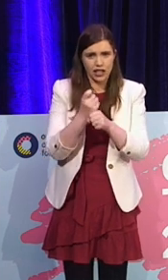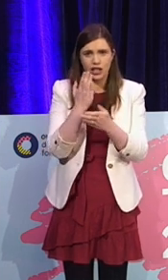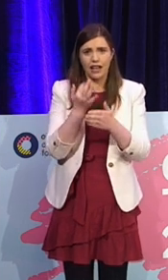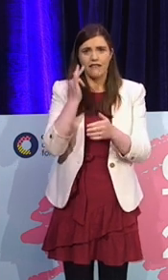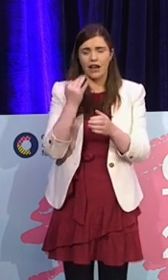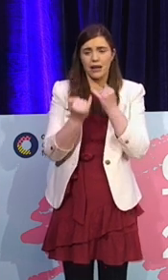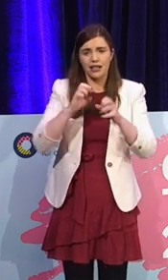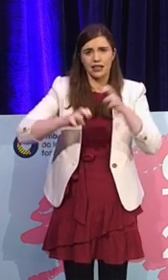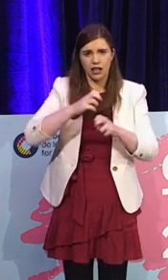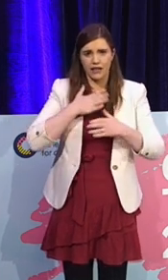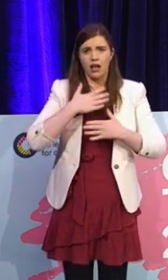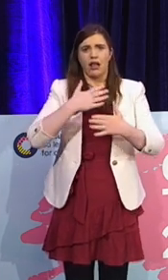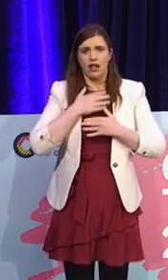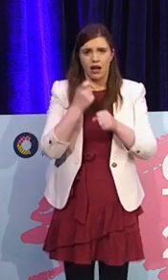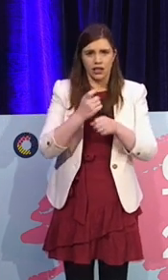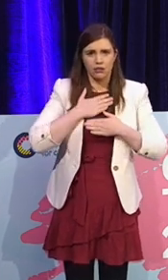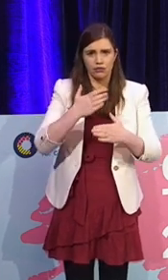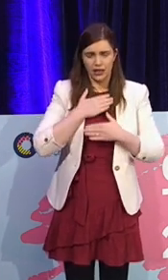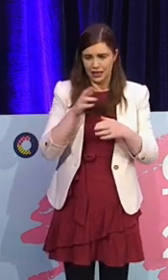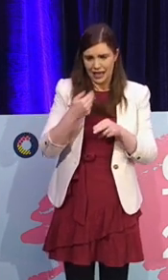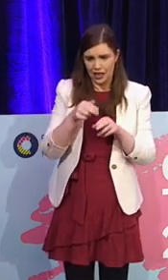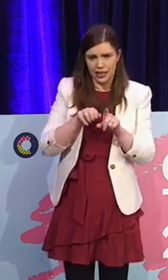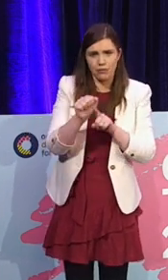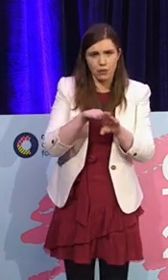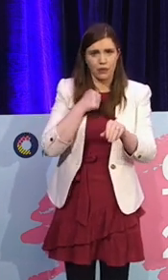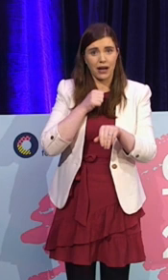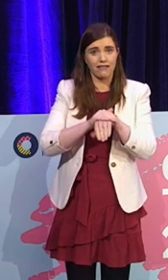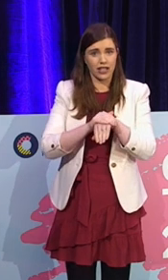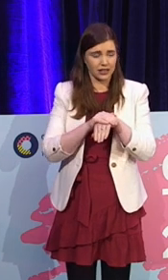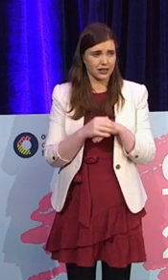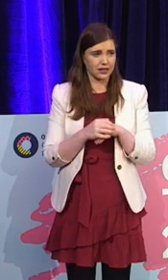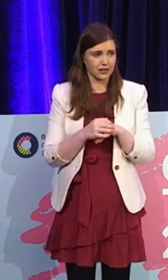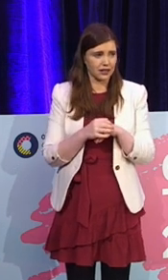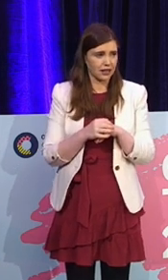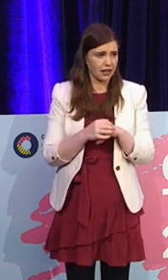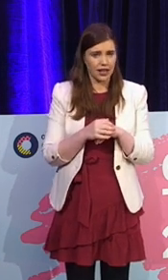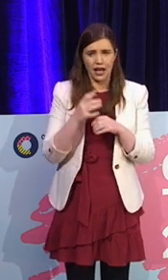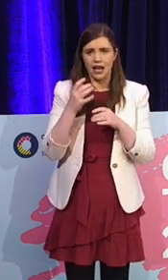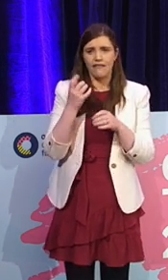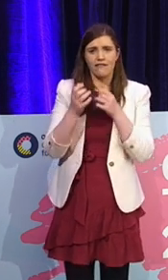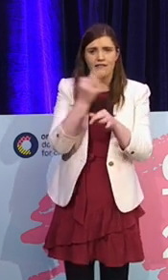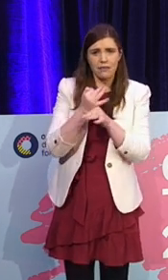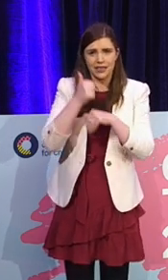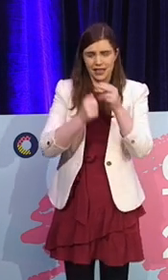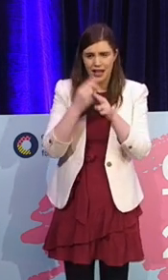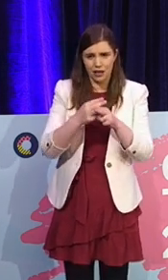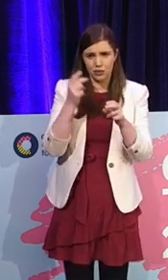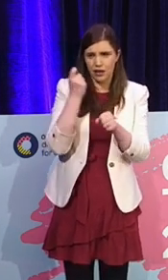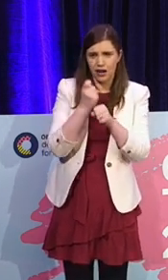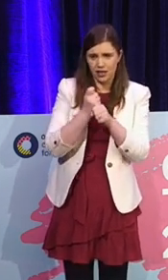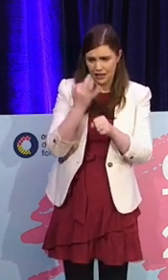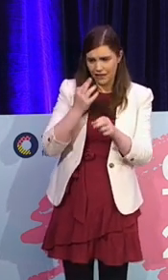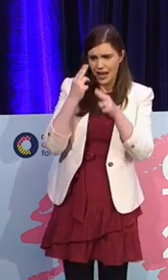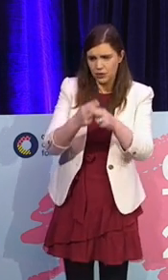after playing soccer, and I felt like I couldn't keep up with my friends. It makes family days out harder. I was so tired after a day